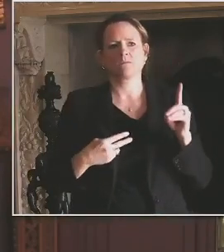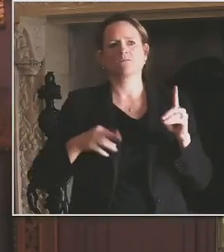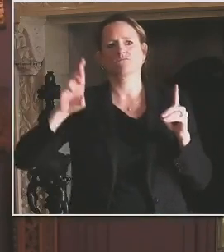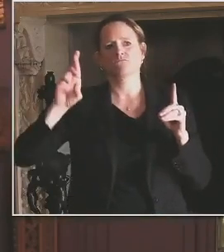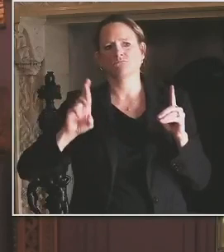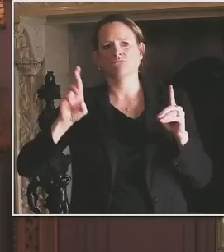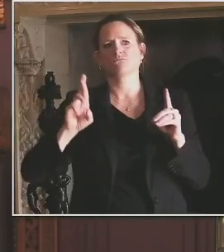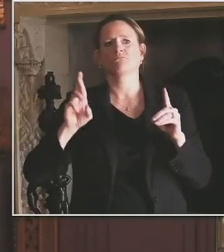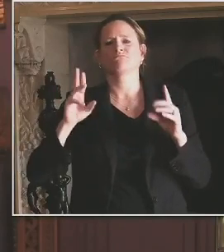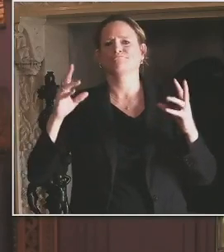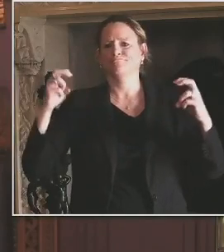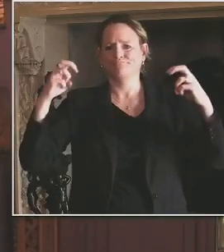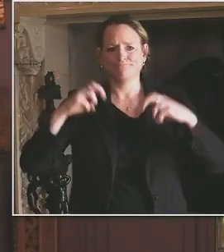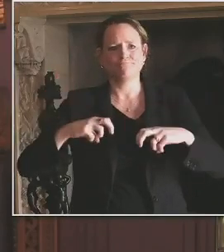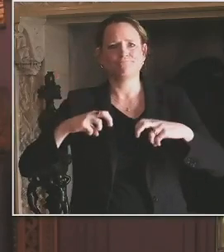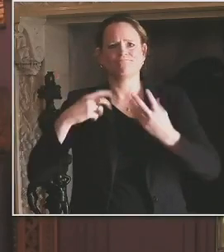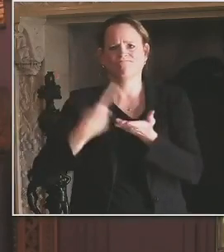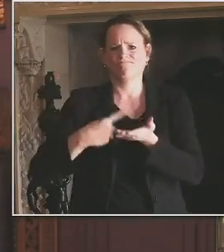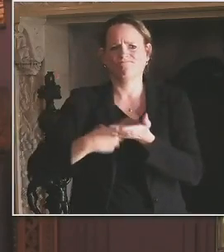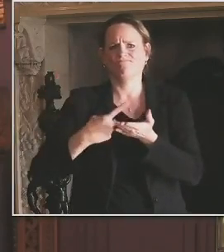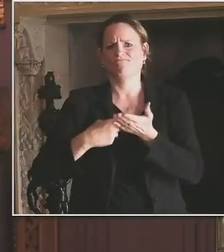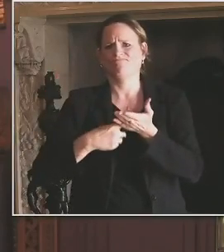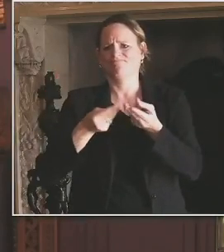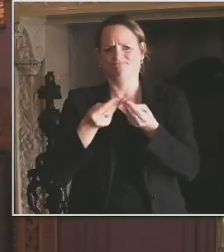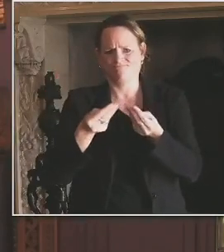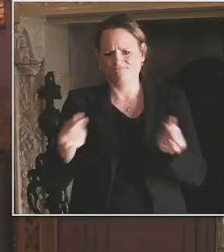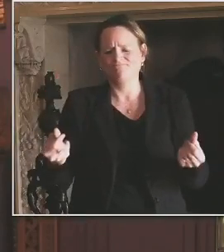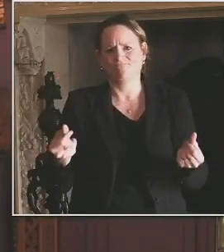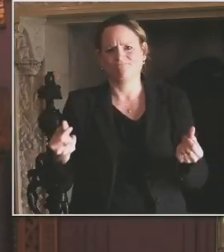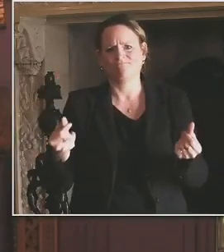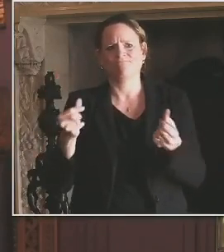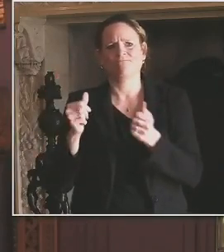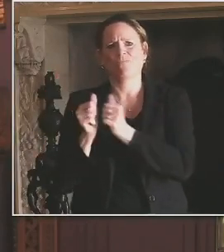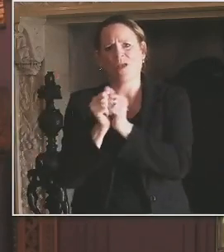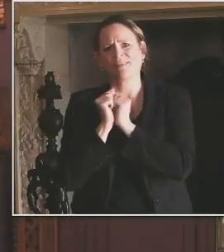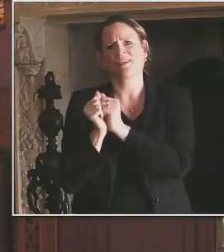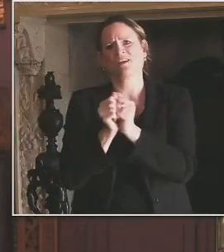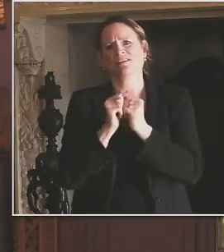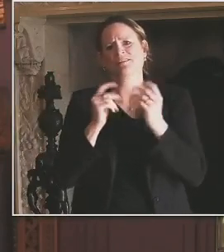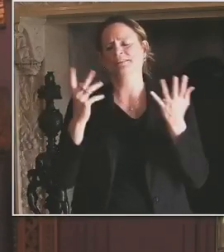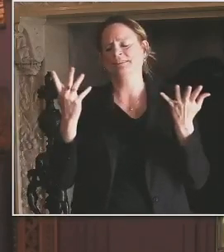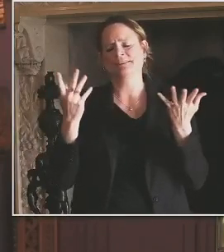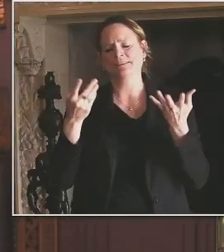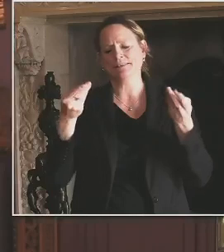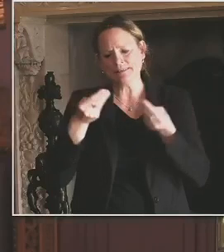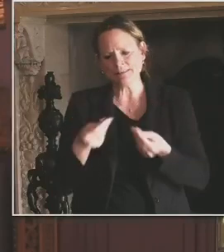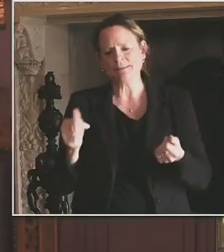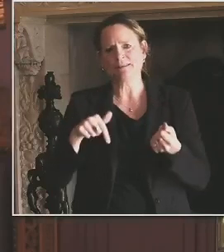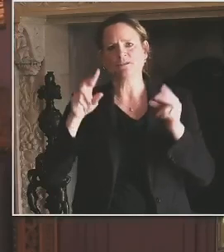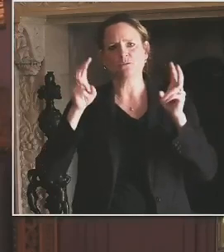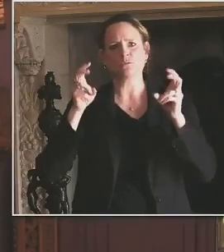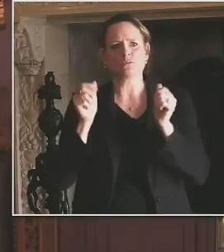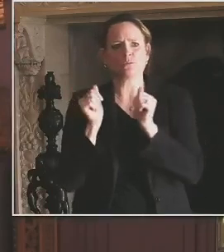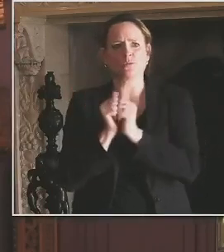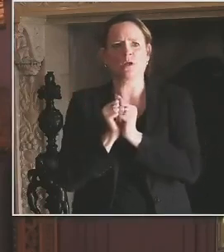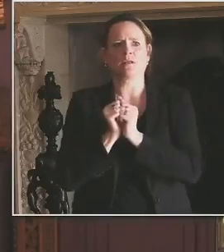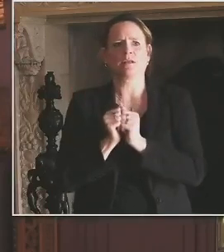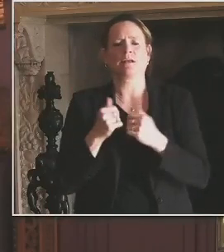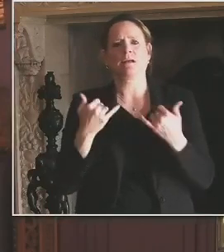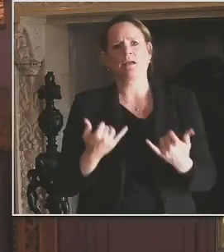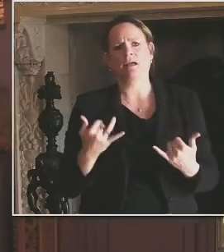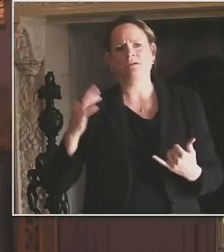lacking since I become governor. Republicans are not interested in cooperating on a